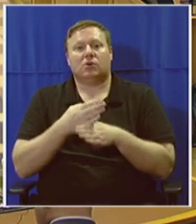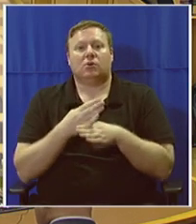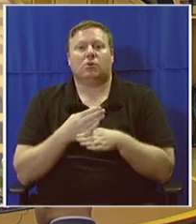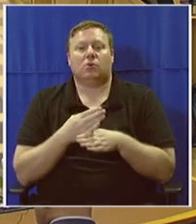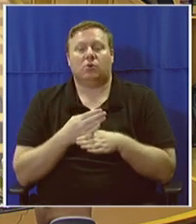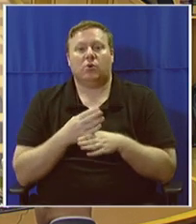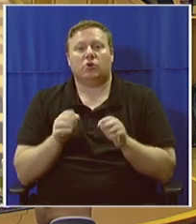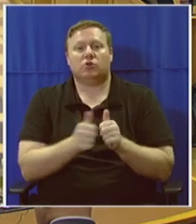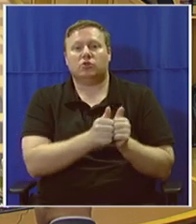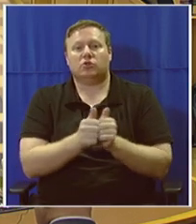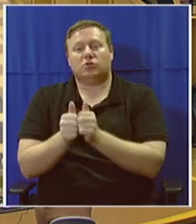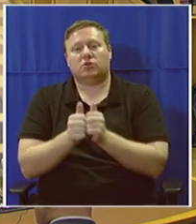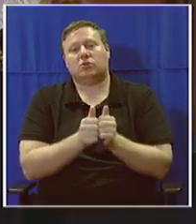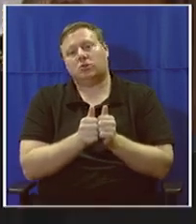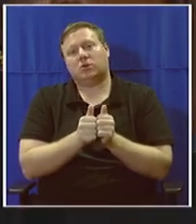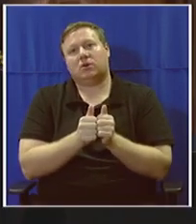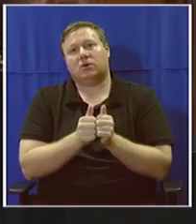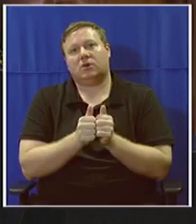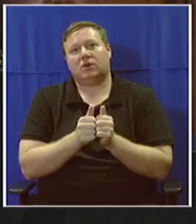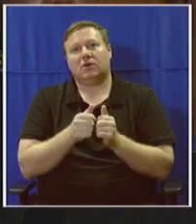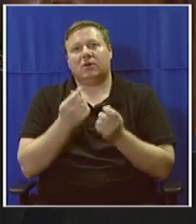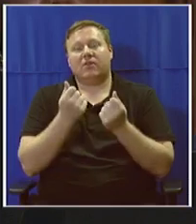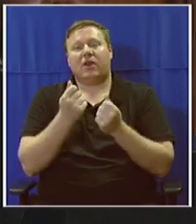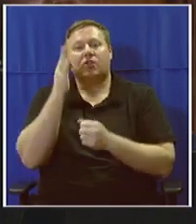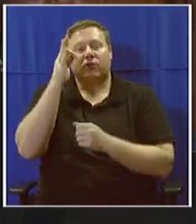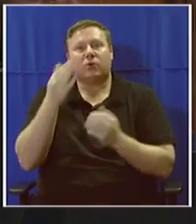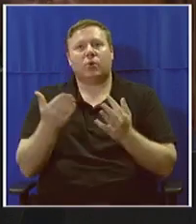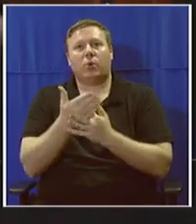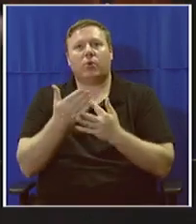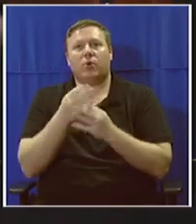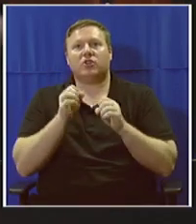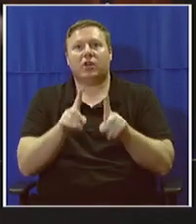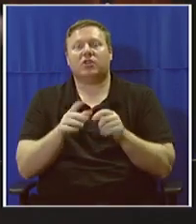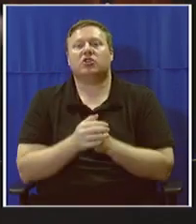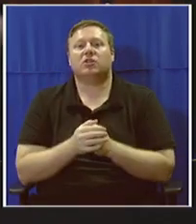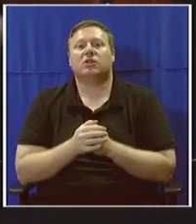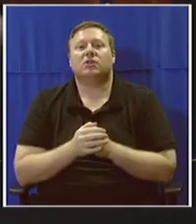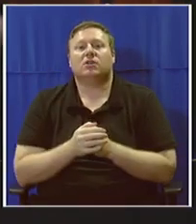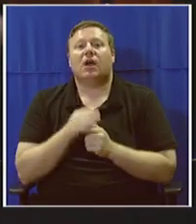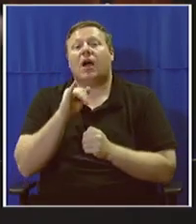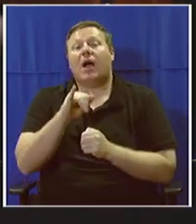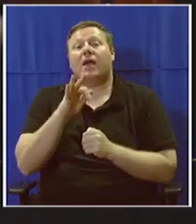viable future through a quality education. Thank you, IFP.